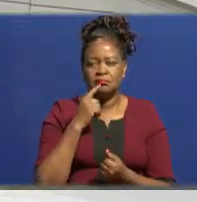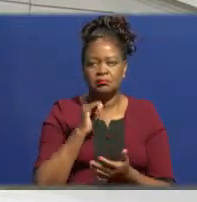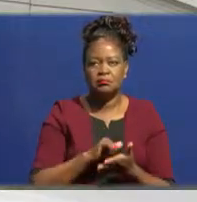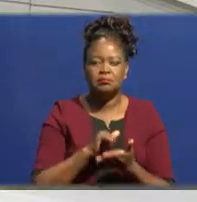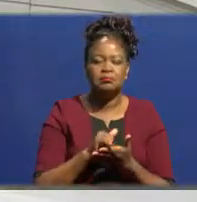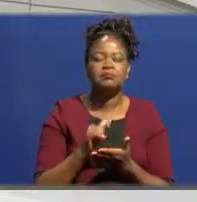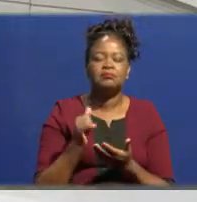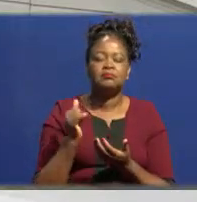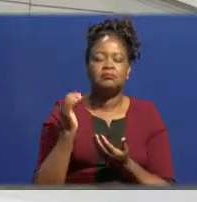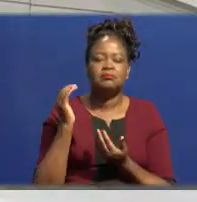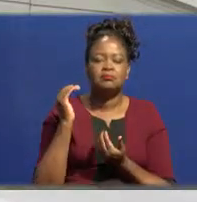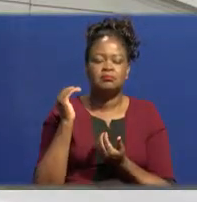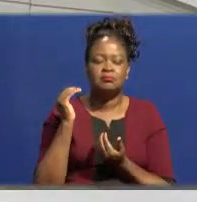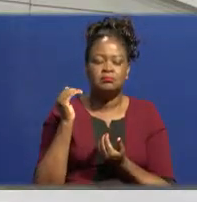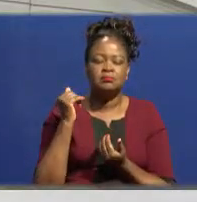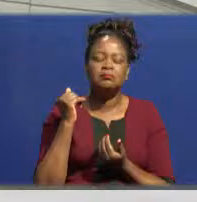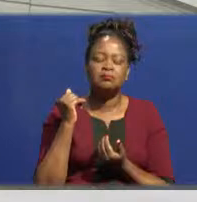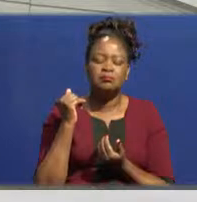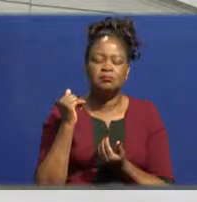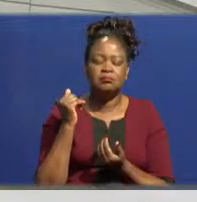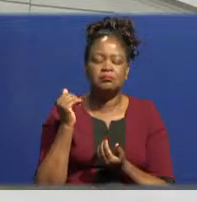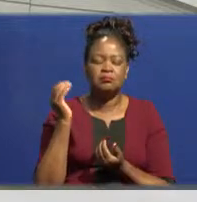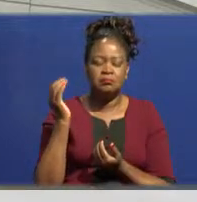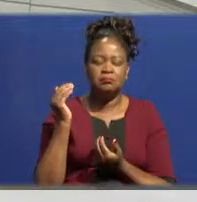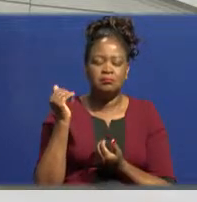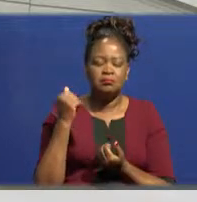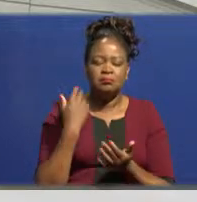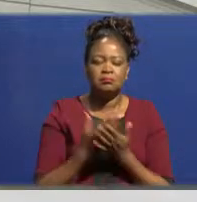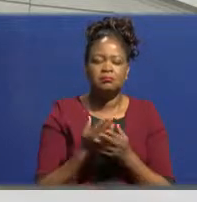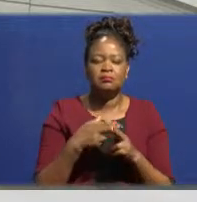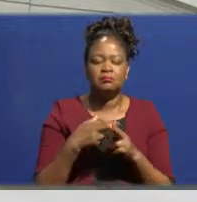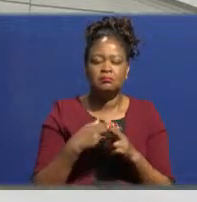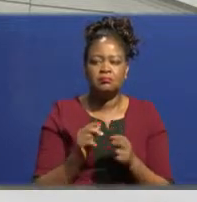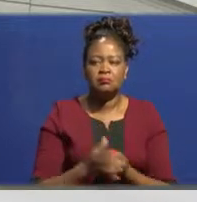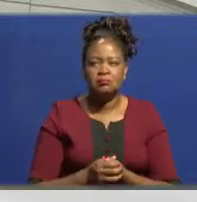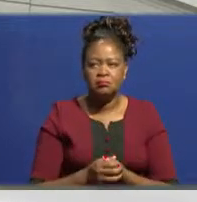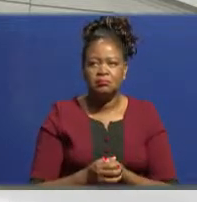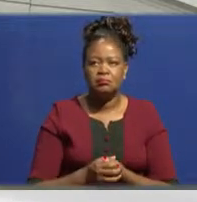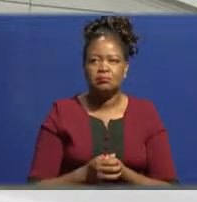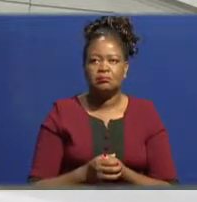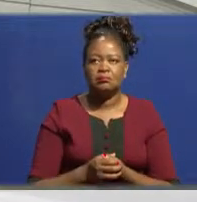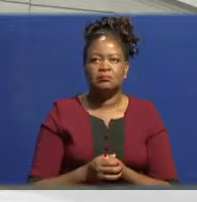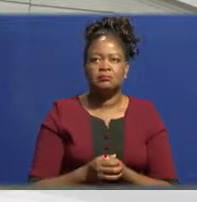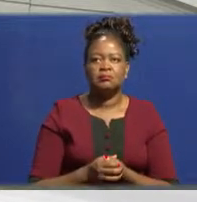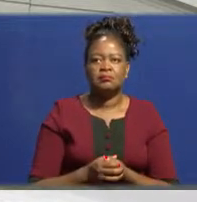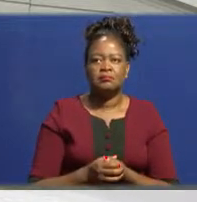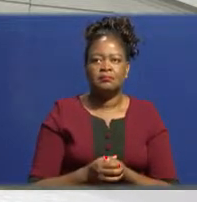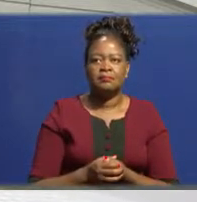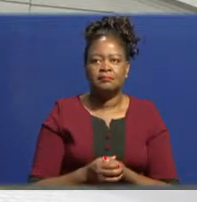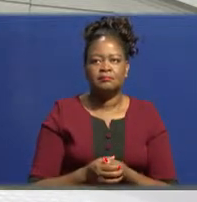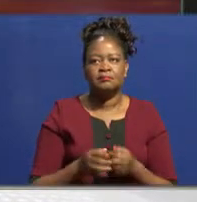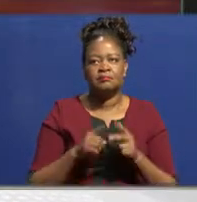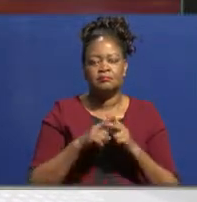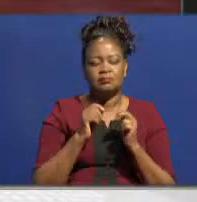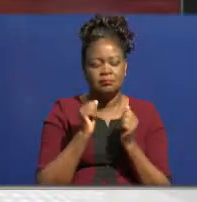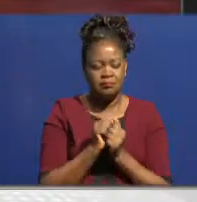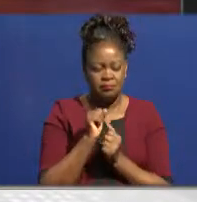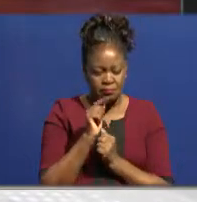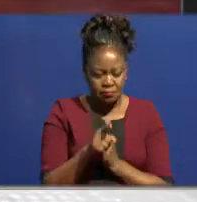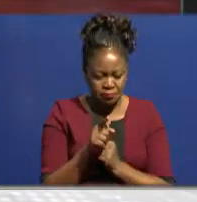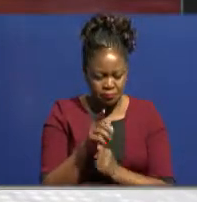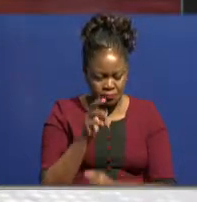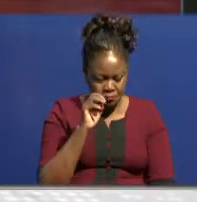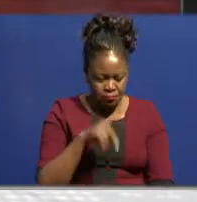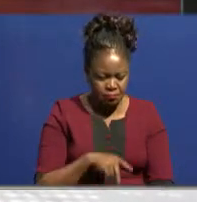on the way, so just to get a balance from both sides, just the government side and also the opposition side. Beginning with you, Mheshimiwa,